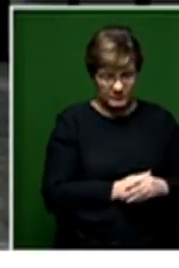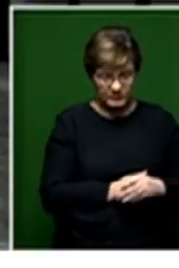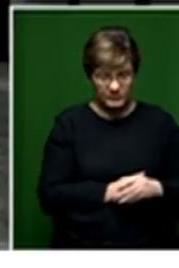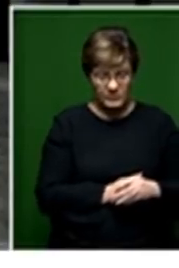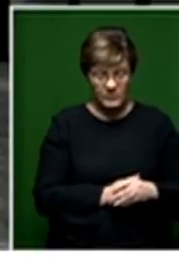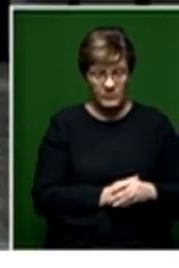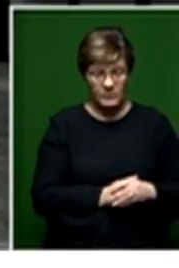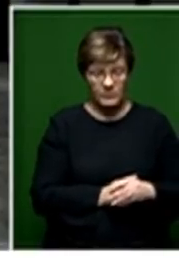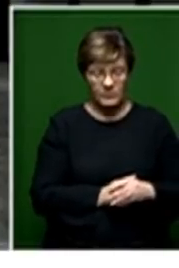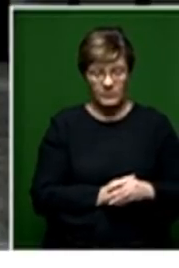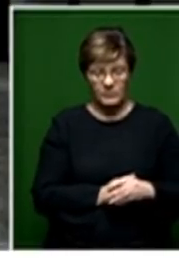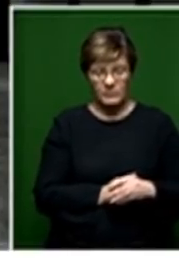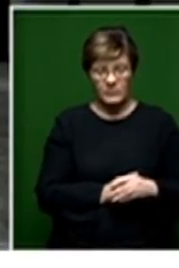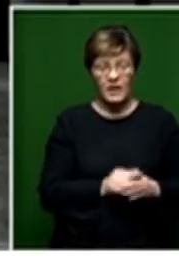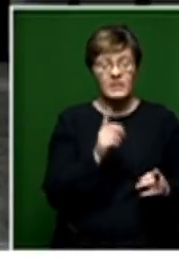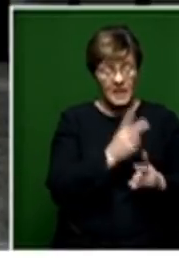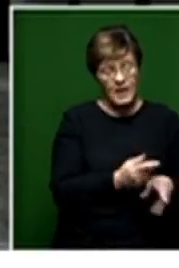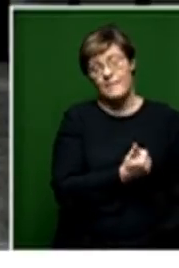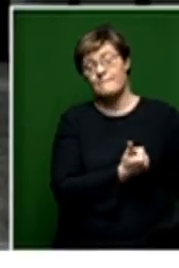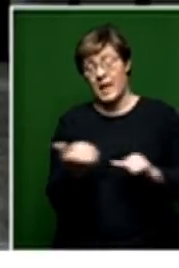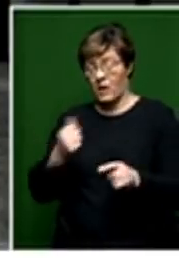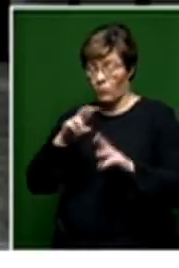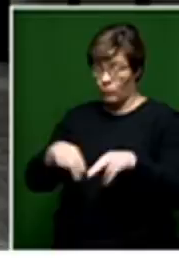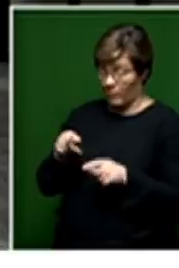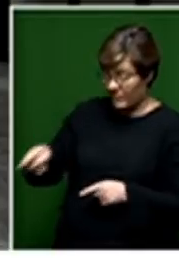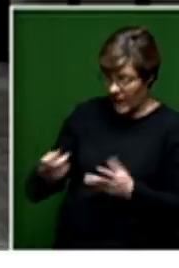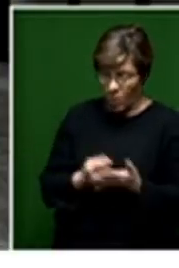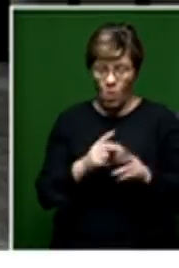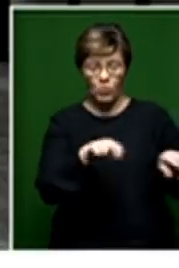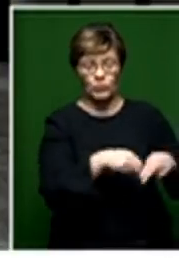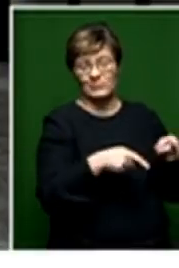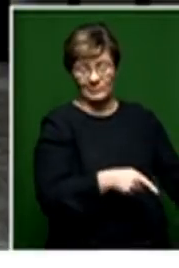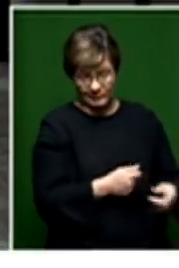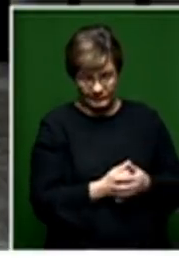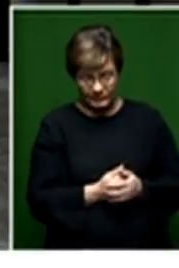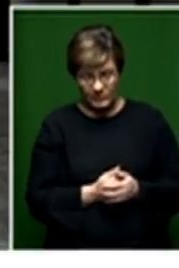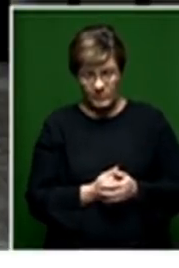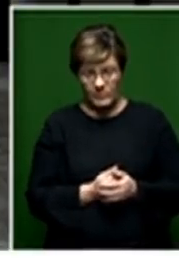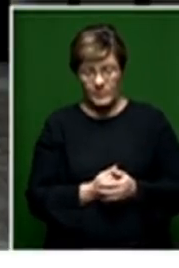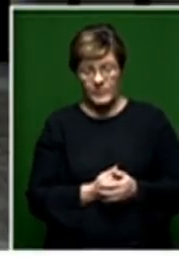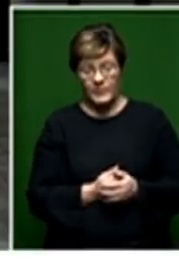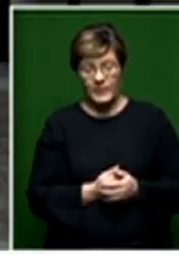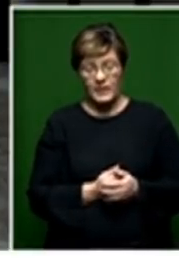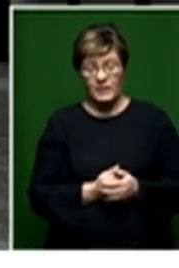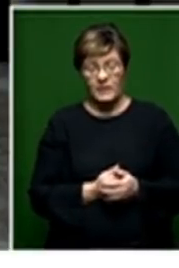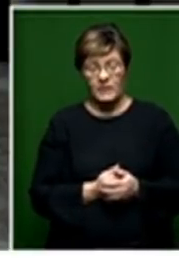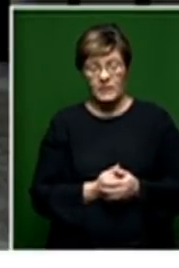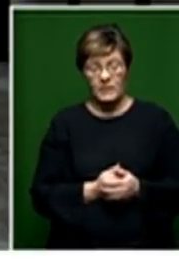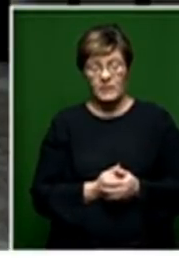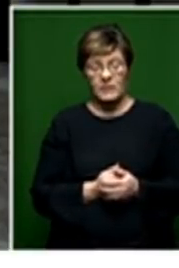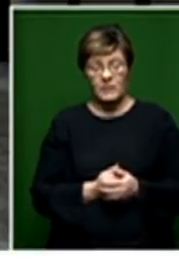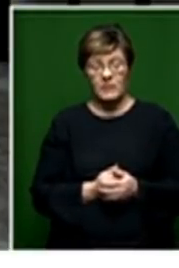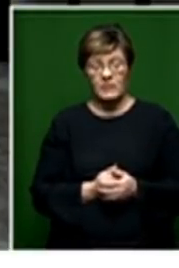then thereafter they will move back to their specific venues and seats. And then